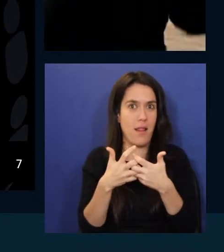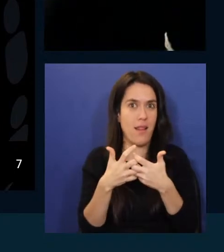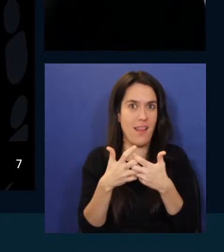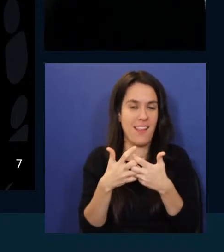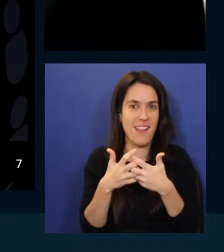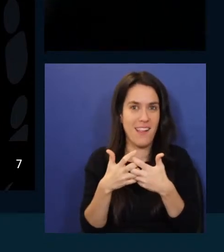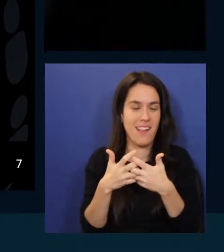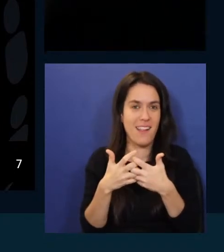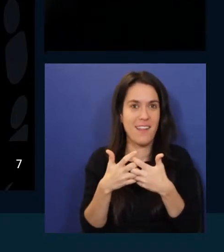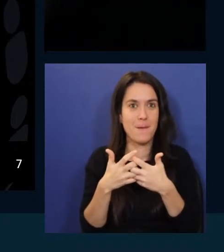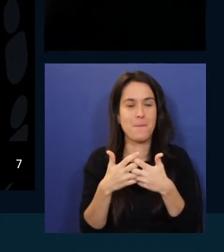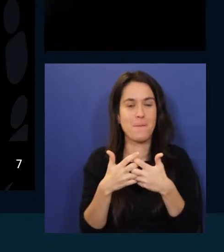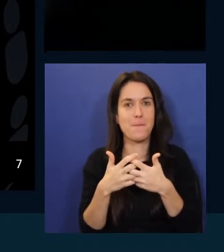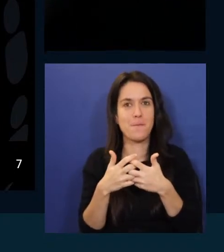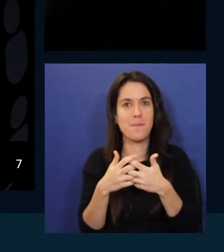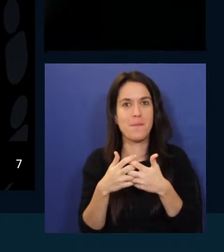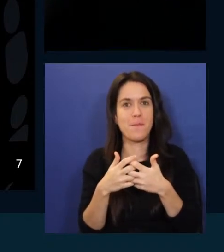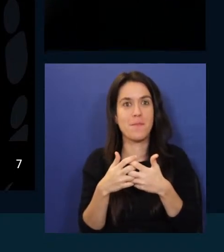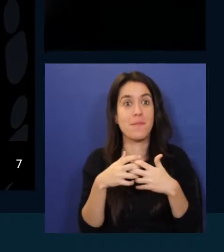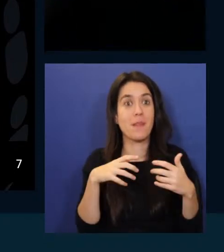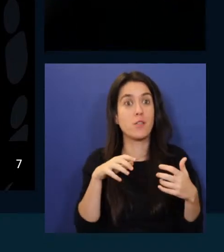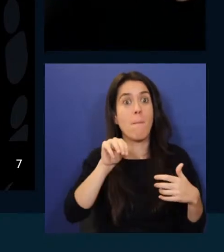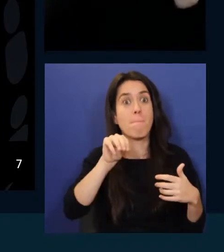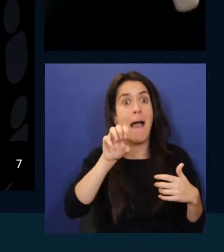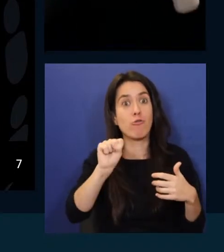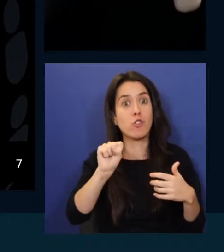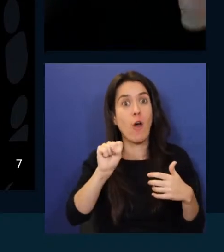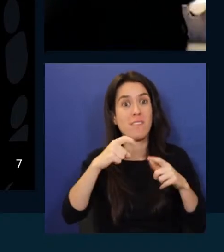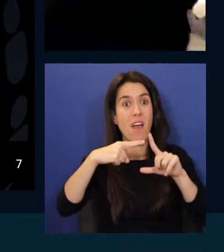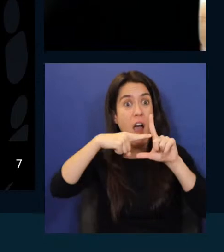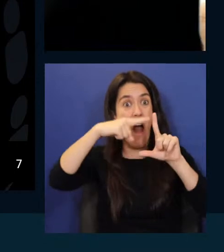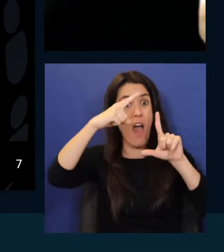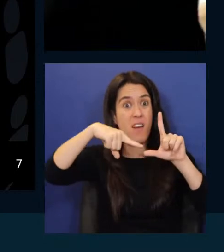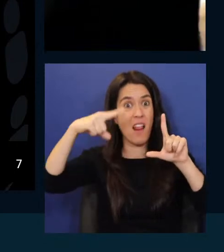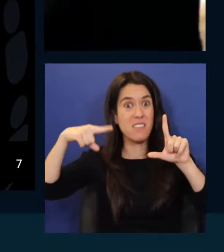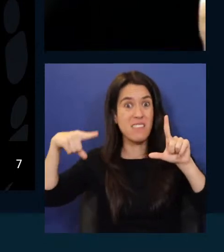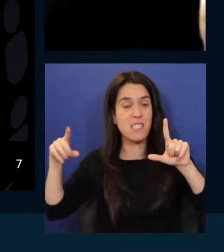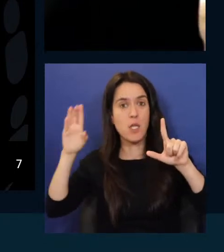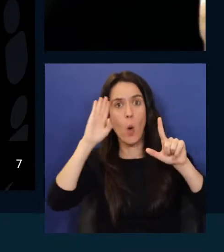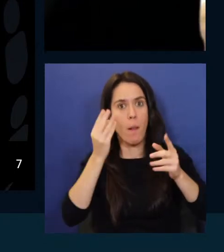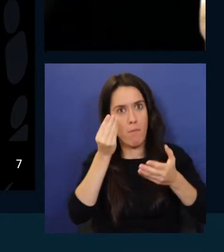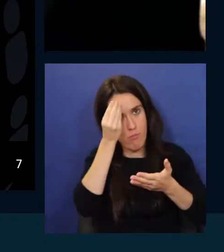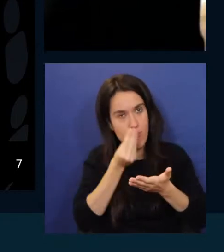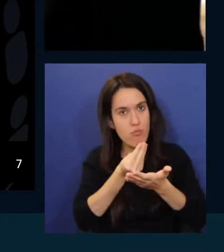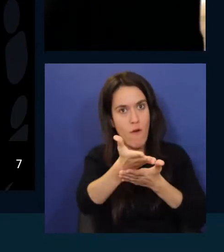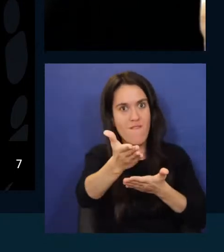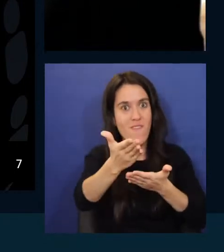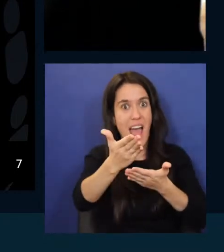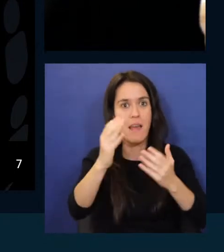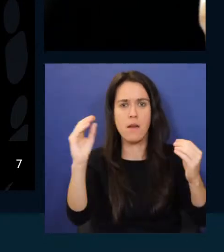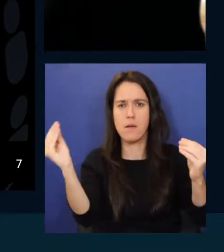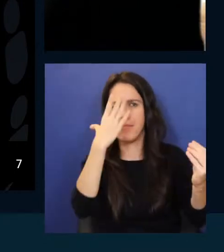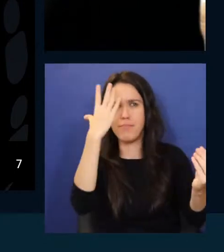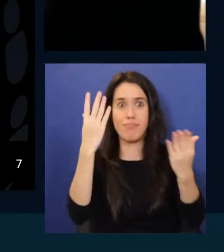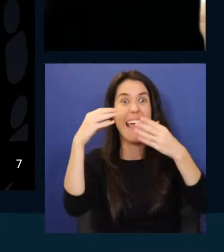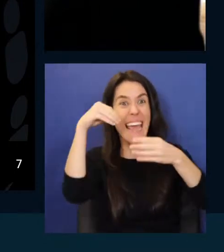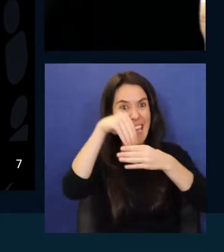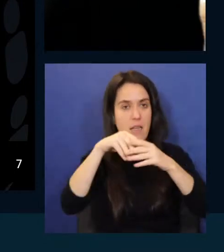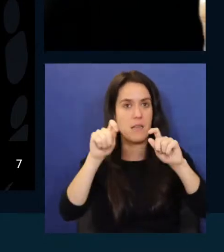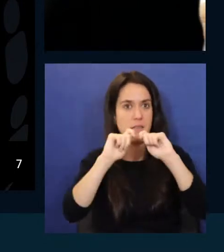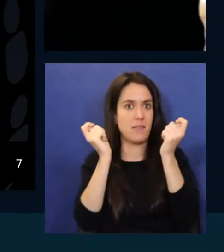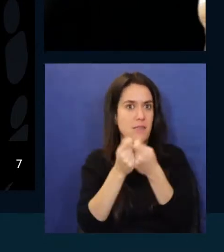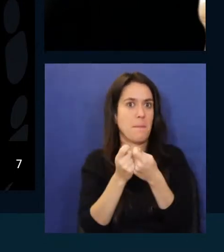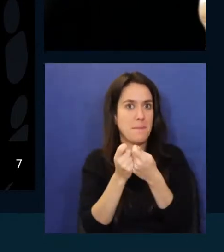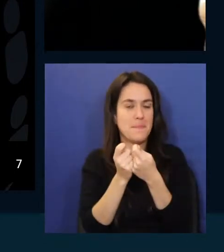phrase, but Microsoft Analytics will be able to provide you insights on Teams. That was